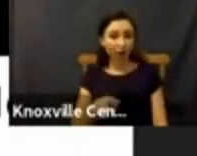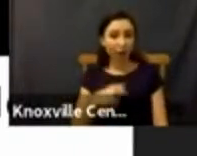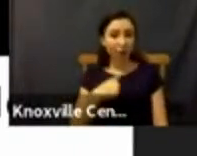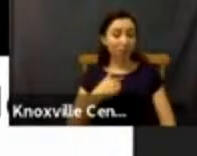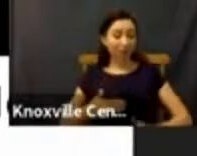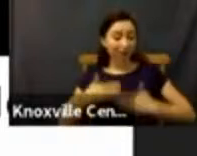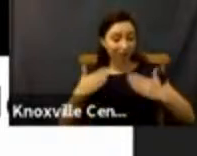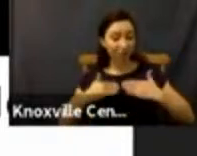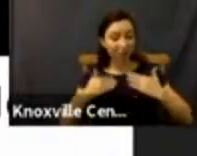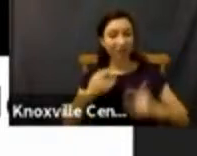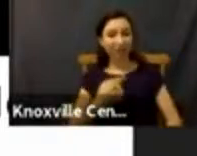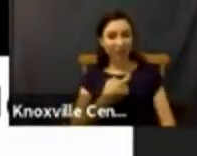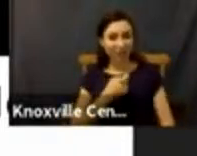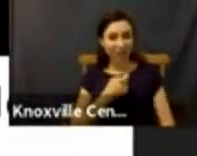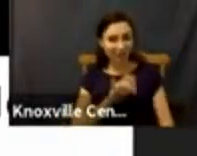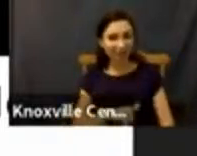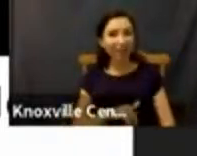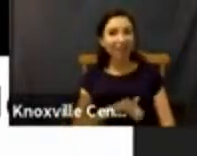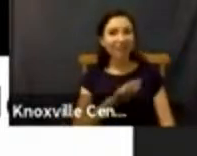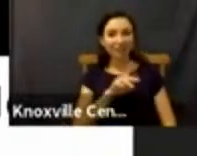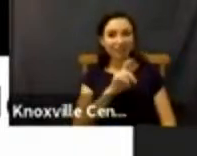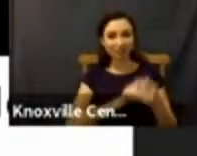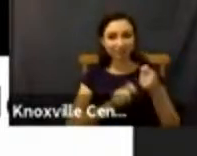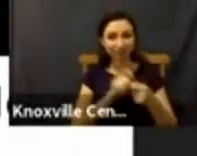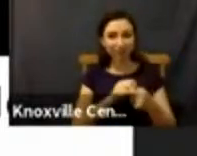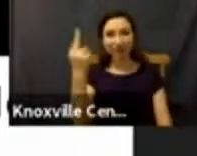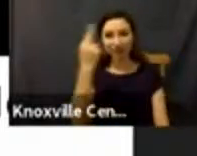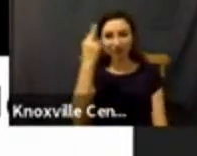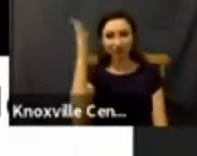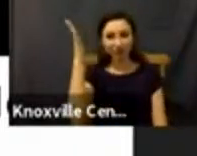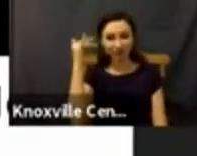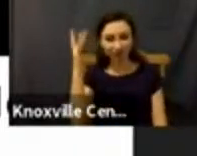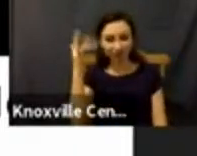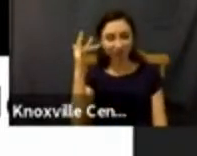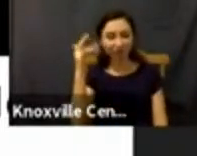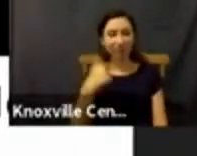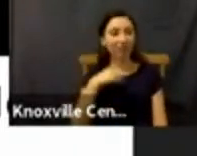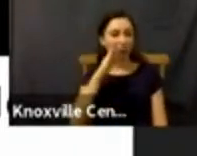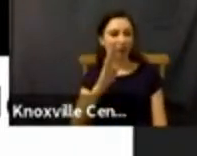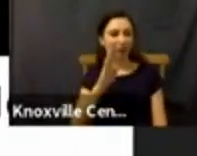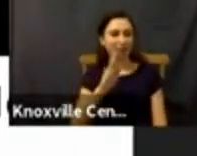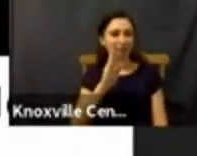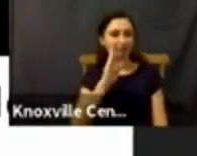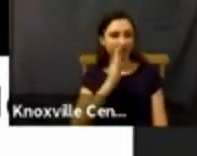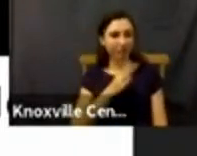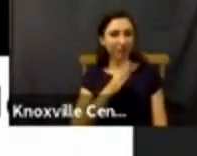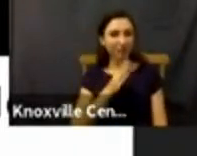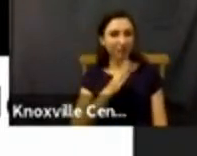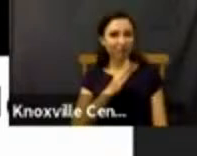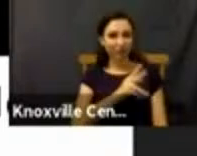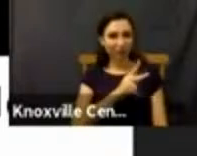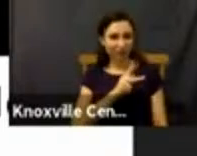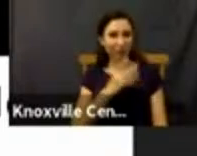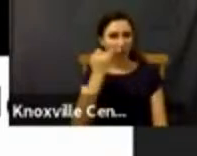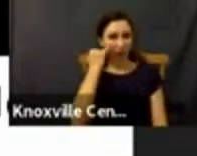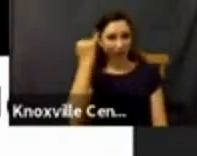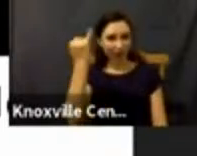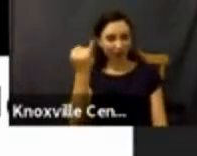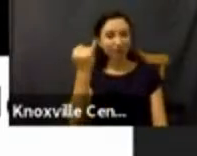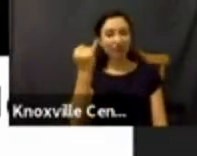that, because that's the exact reason why I'll come back to the idea of